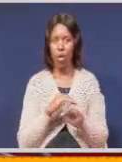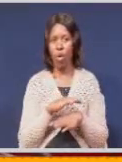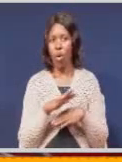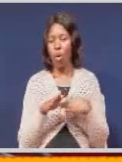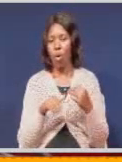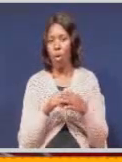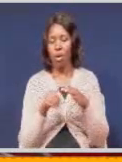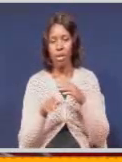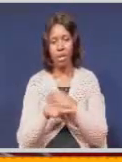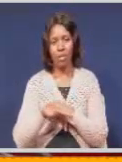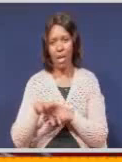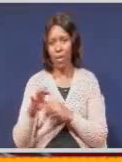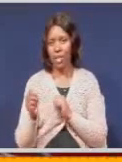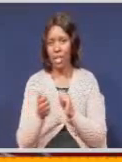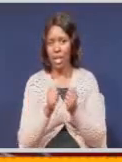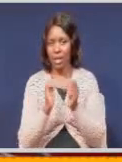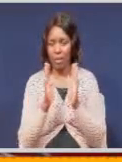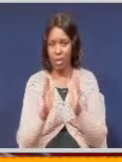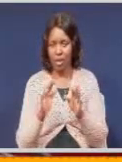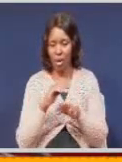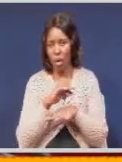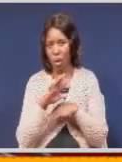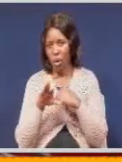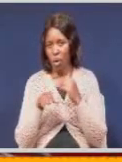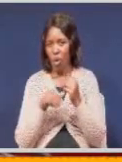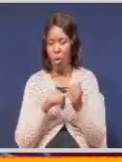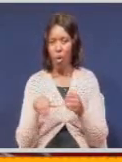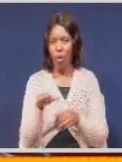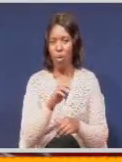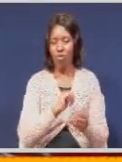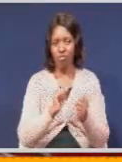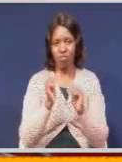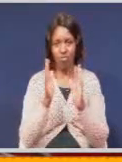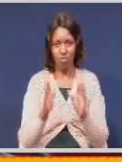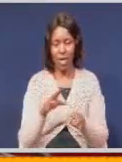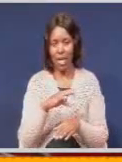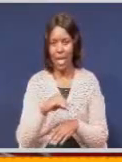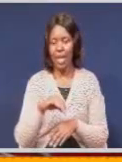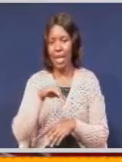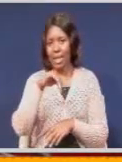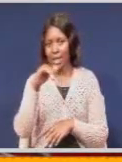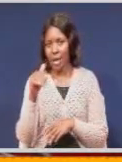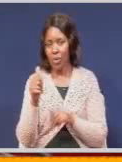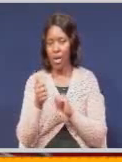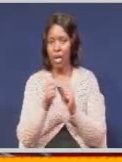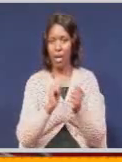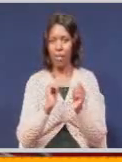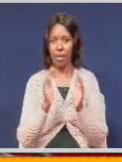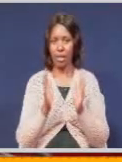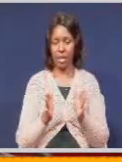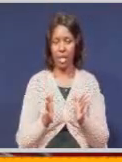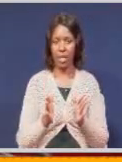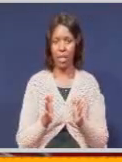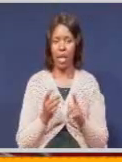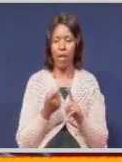sub-county administrators, all the ward administrators, and town administrators.